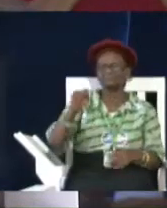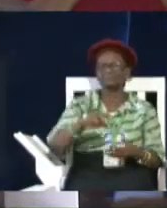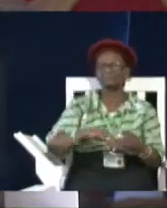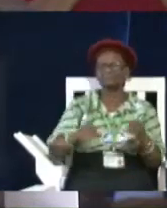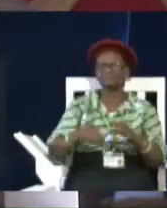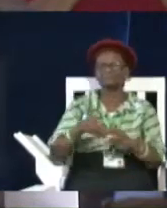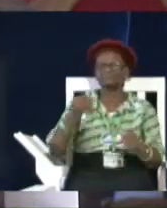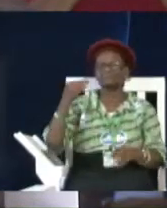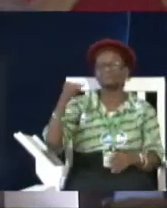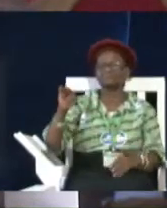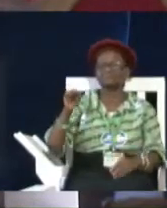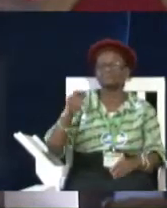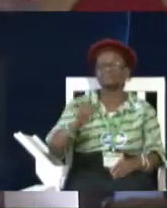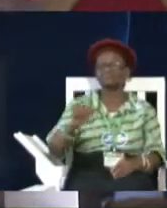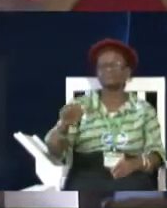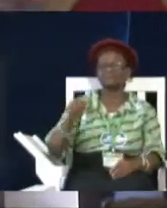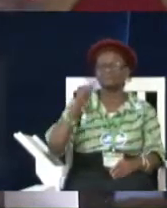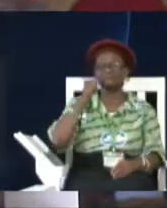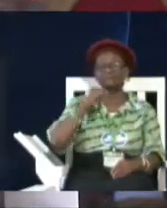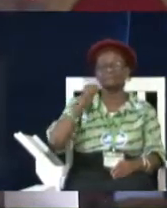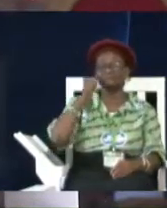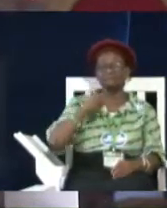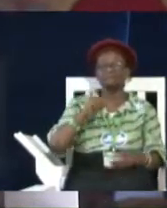that the baby in her womb died,